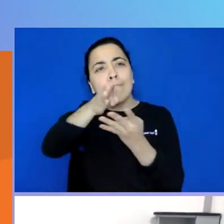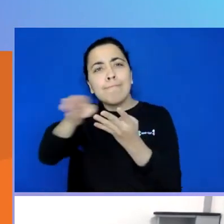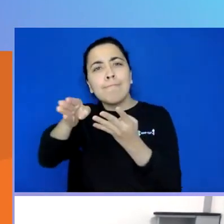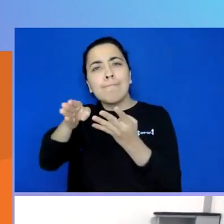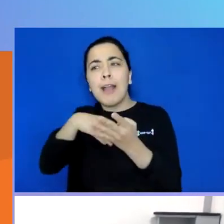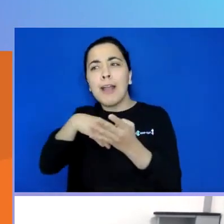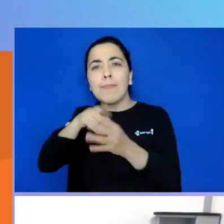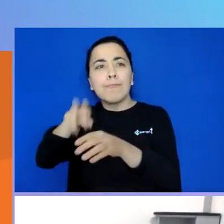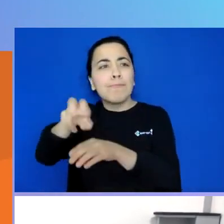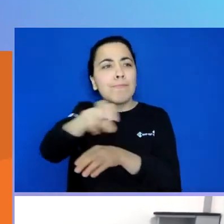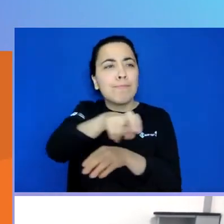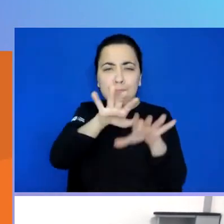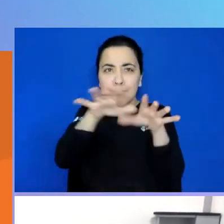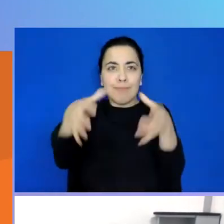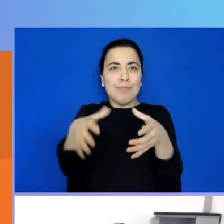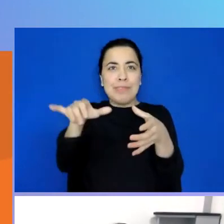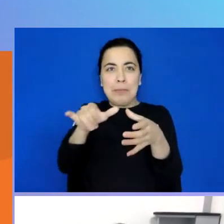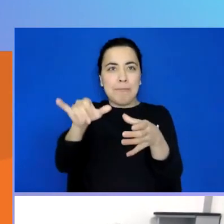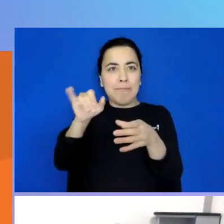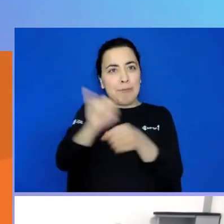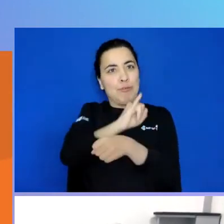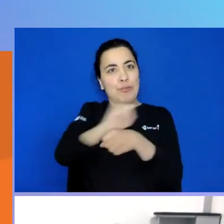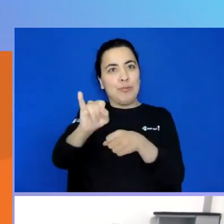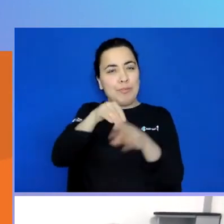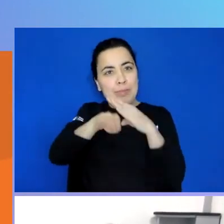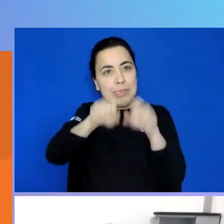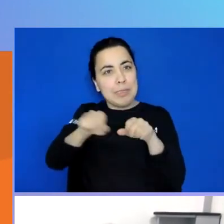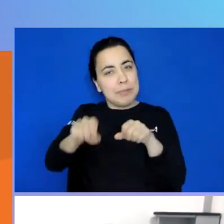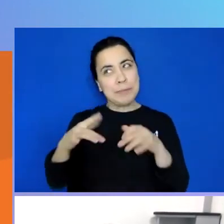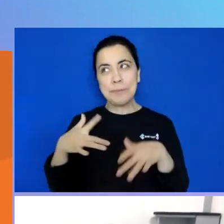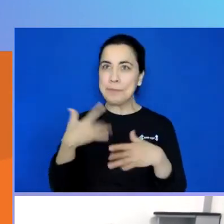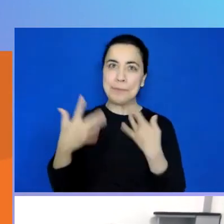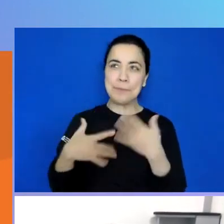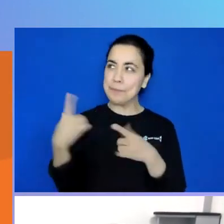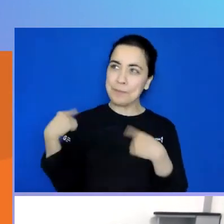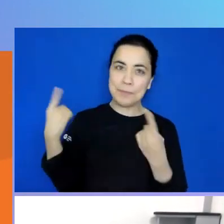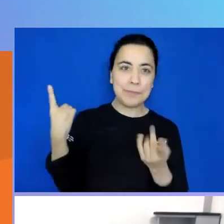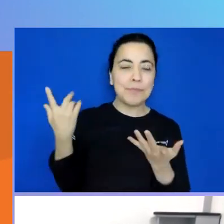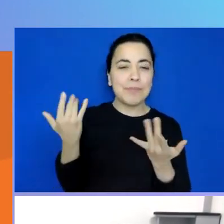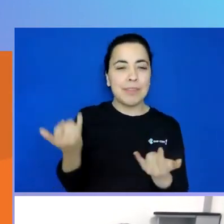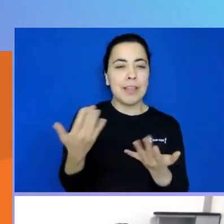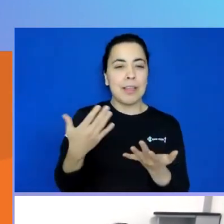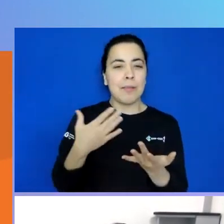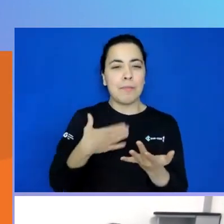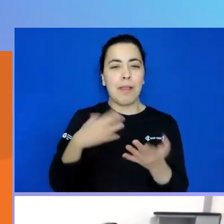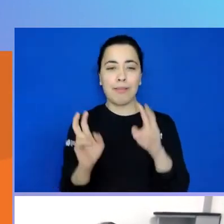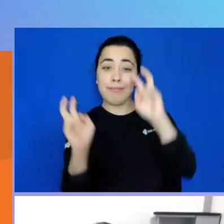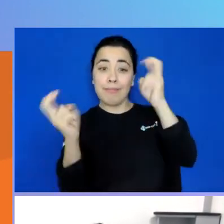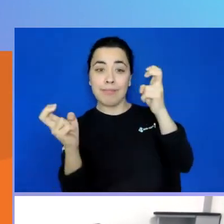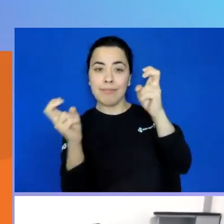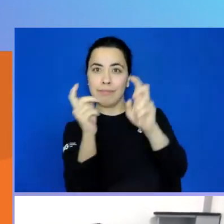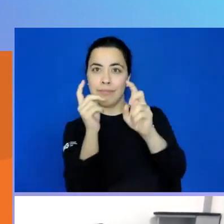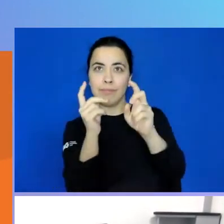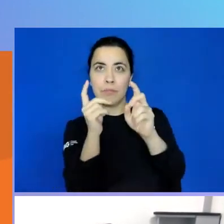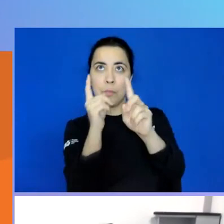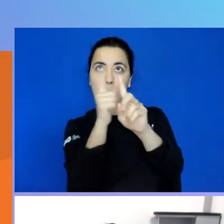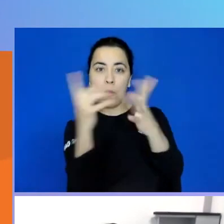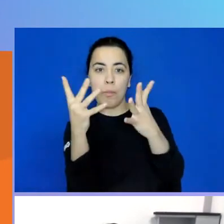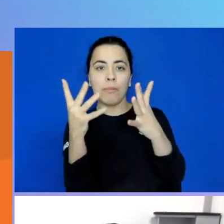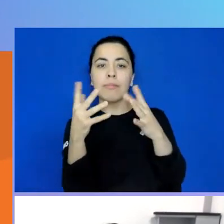a really exciting journey. I picked my tagline kind of strategically. So I said, making accessibility